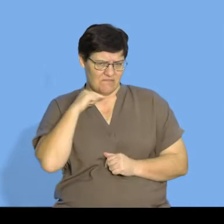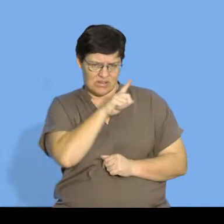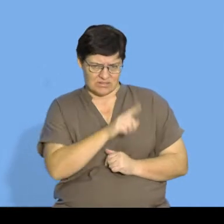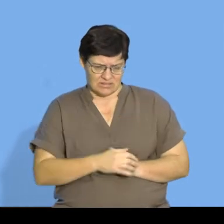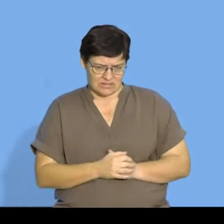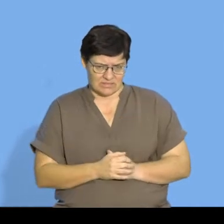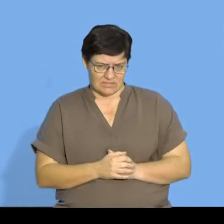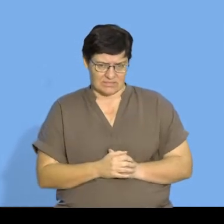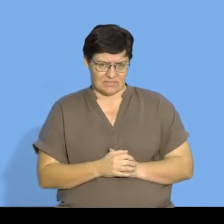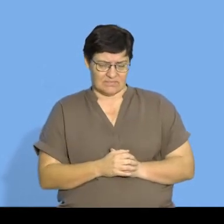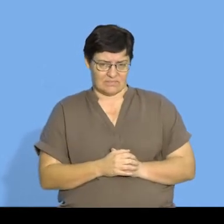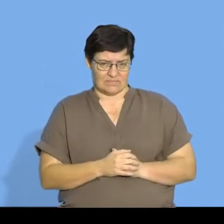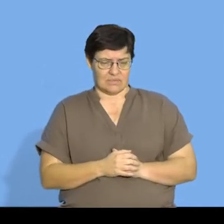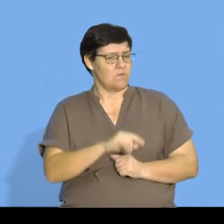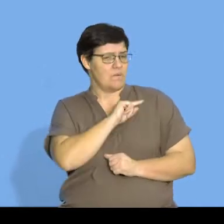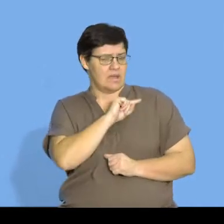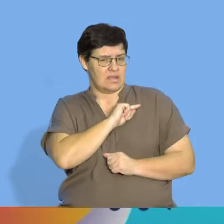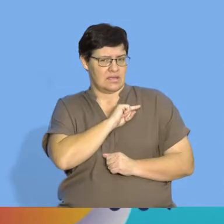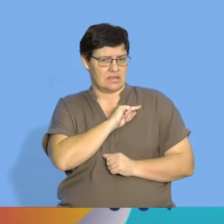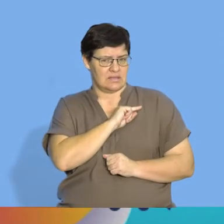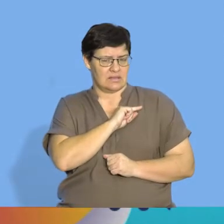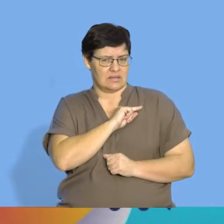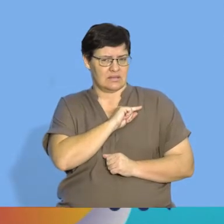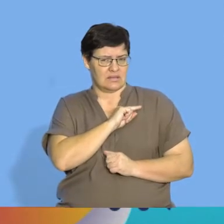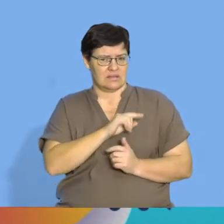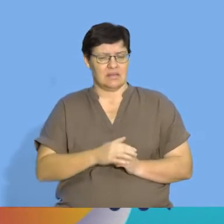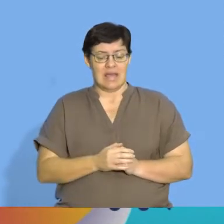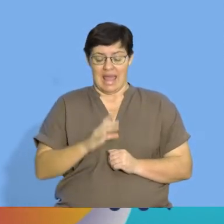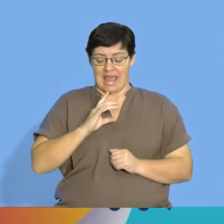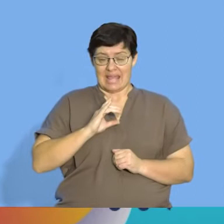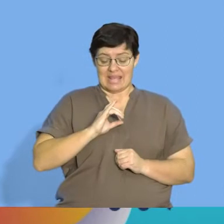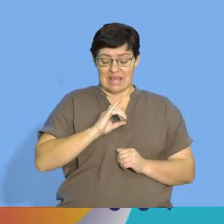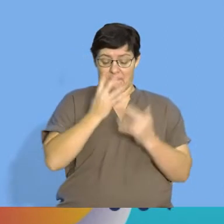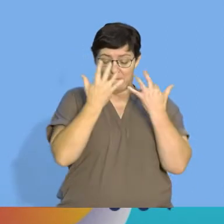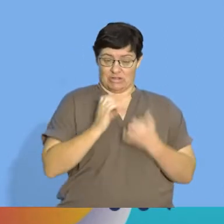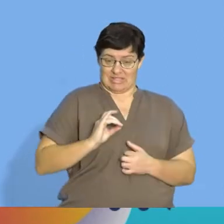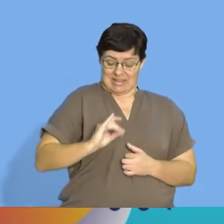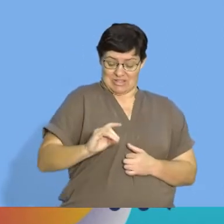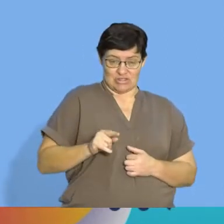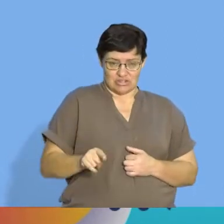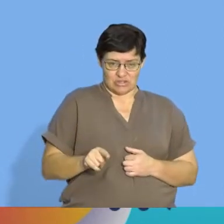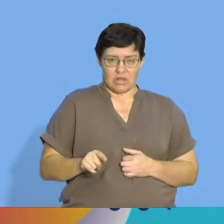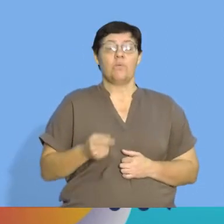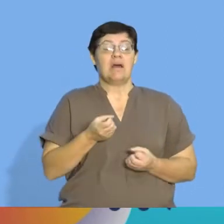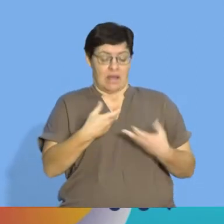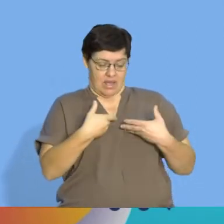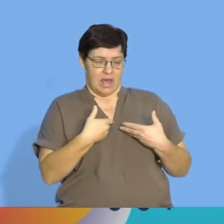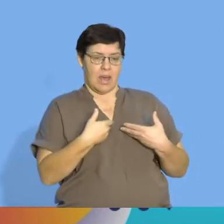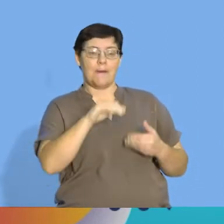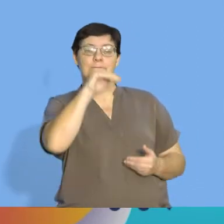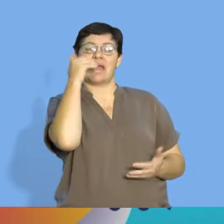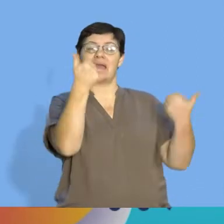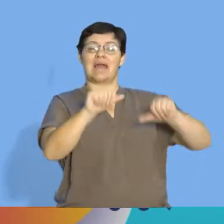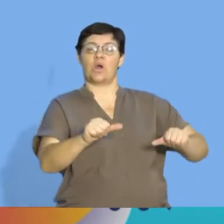is false. Reason, the cash budget would give you the balance of your bank account.